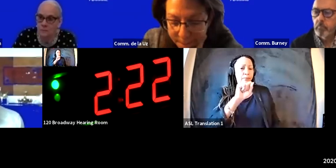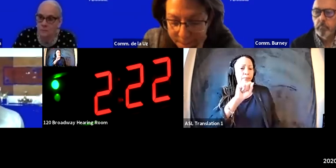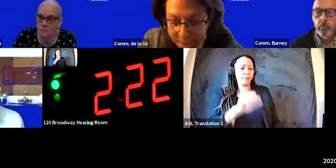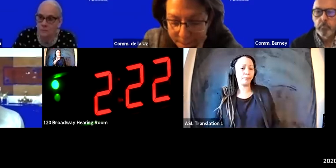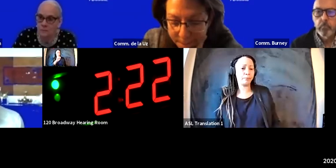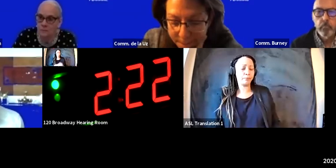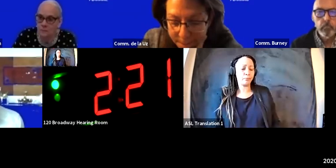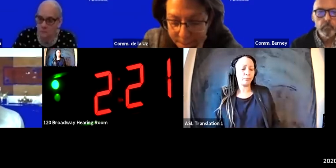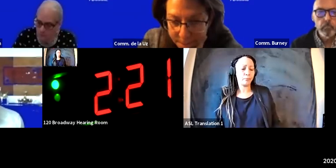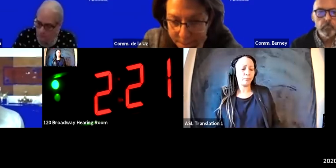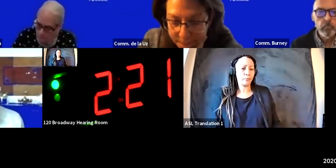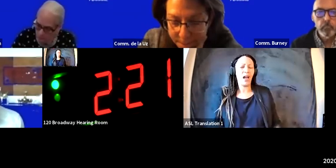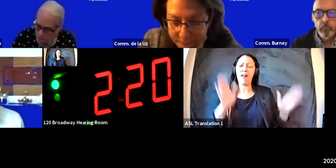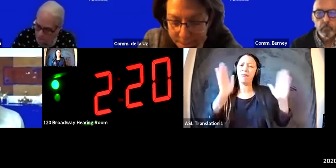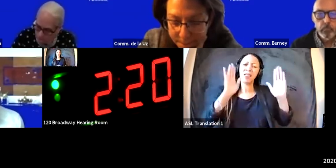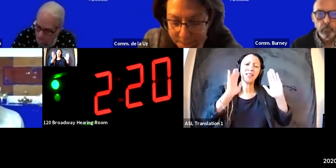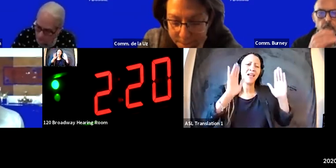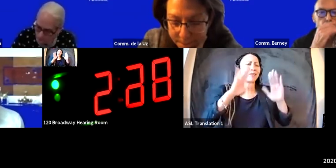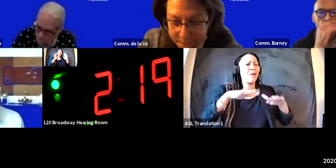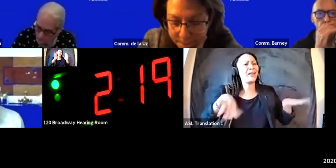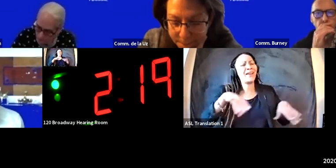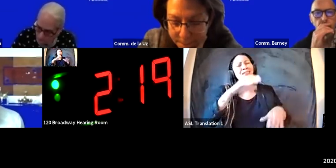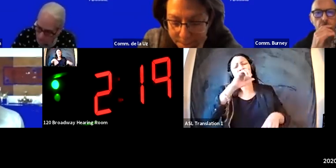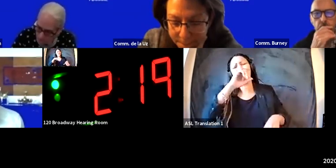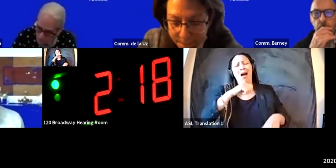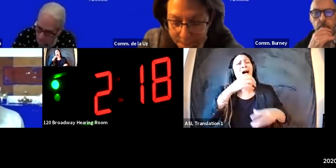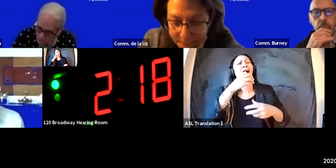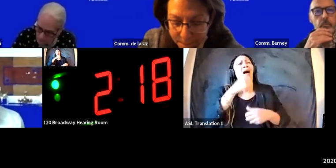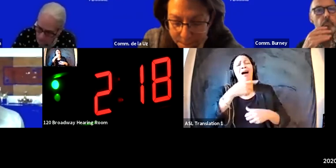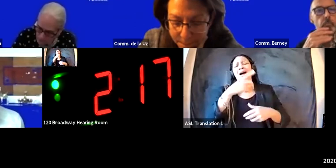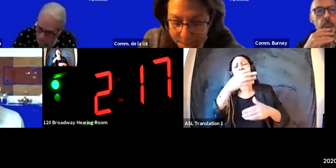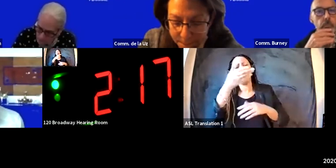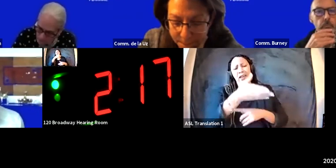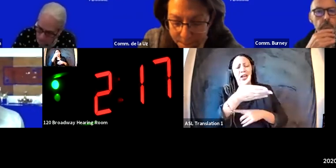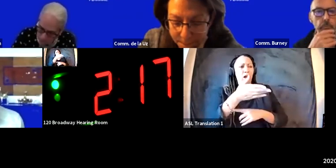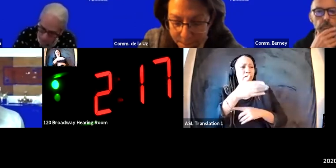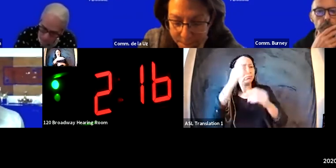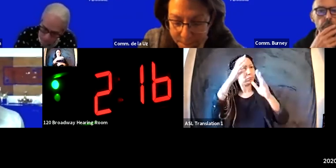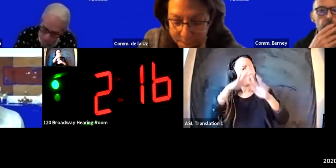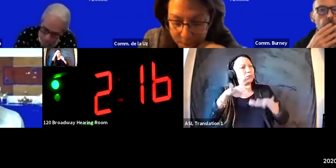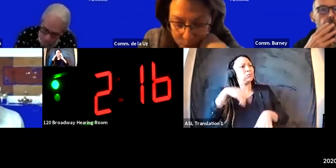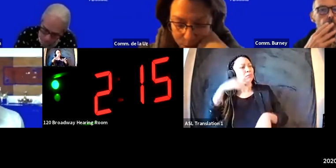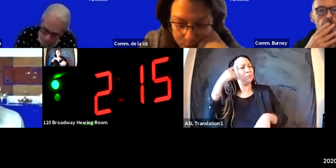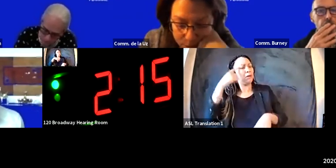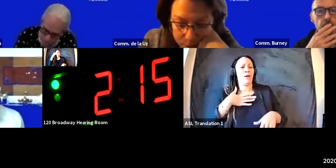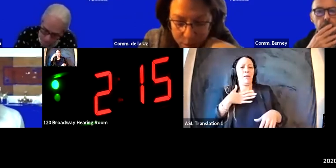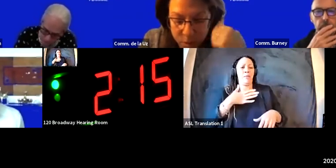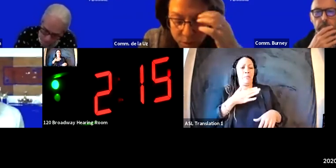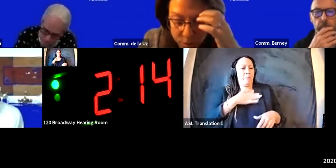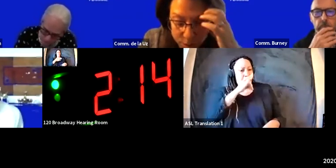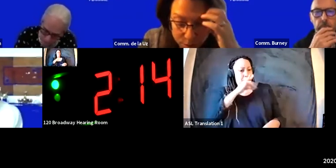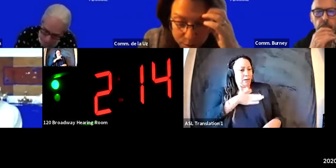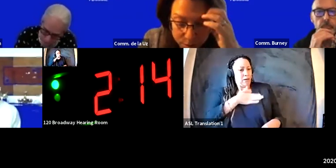are fantastic, and my kids love it there. It gives me a peace of mind that my kids are happy and enjoy learning at